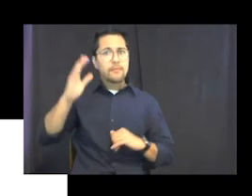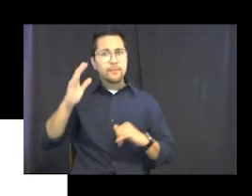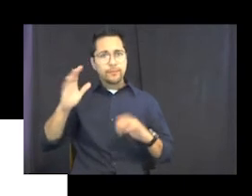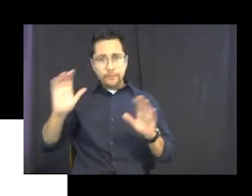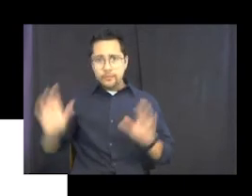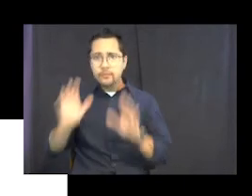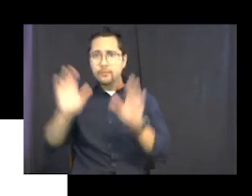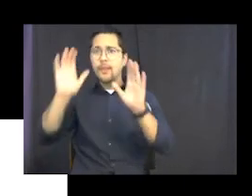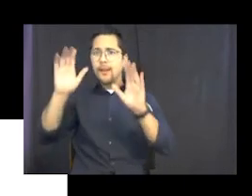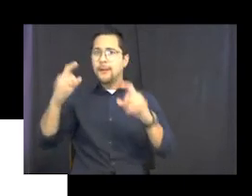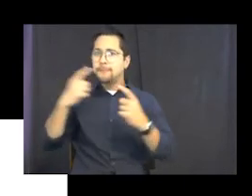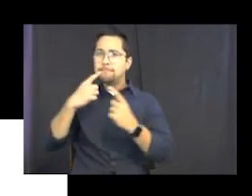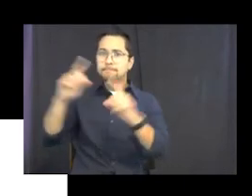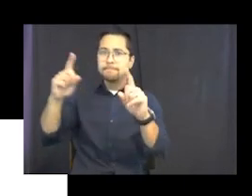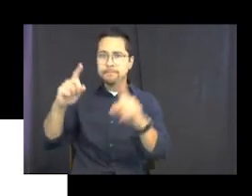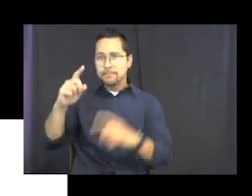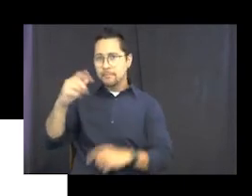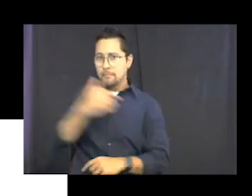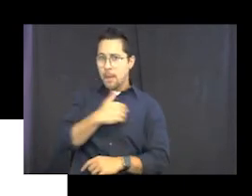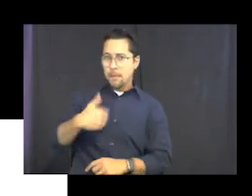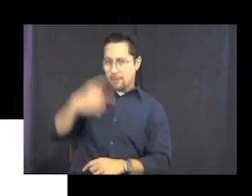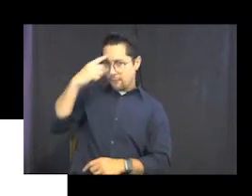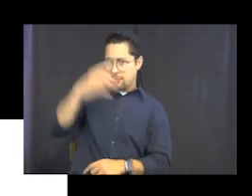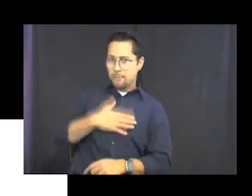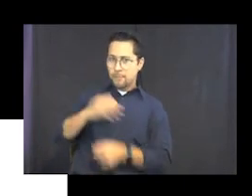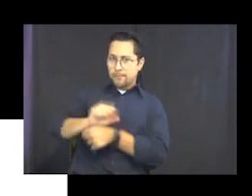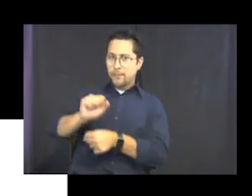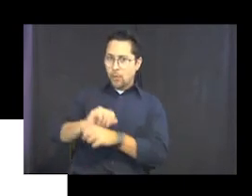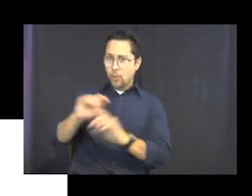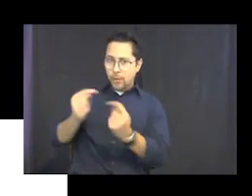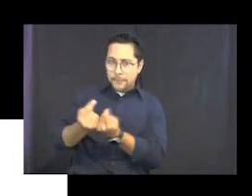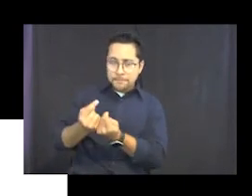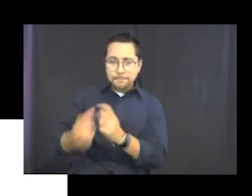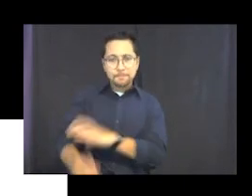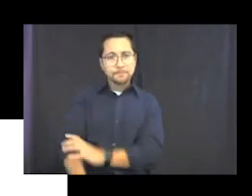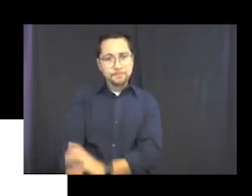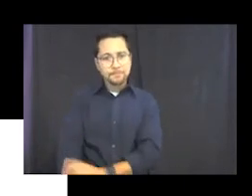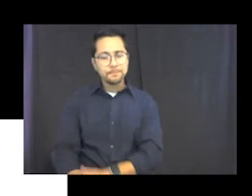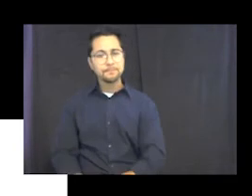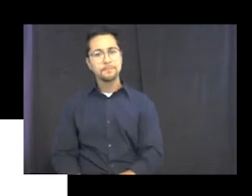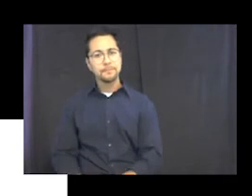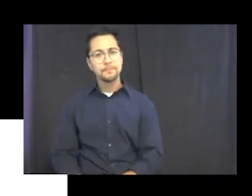member of my work team to adhere to my responsibilities.